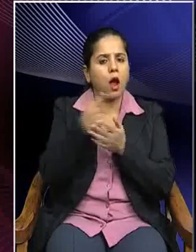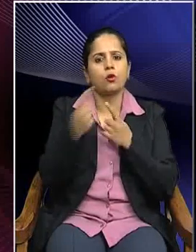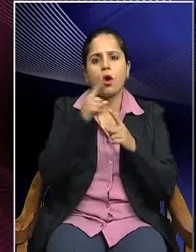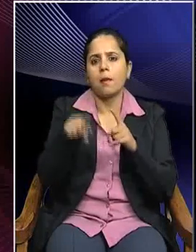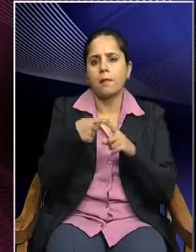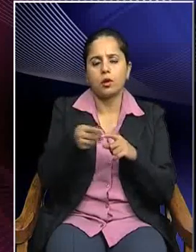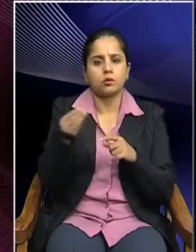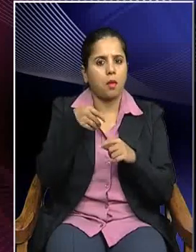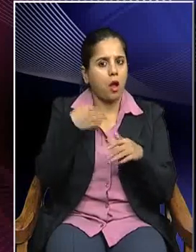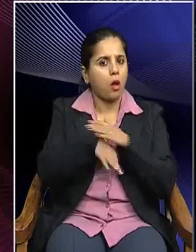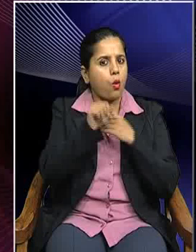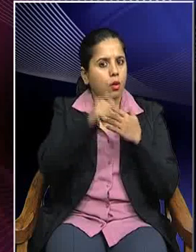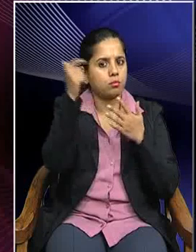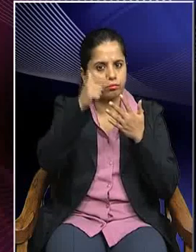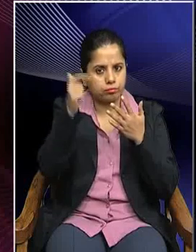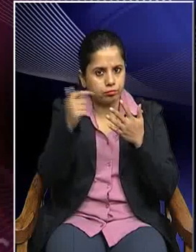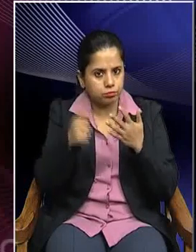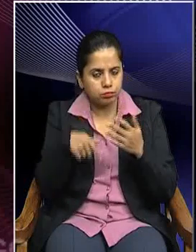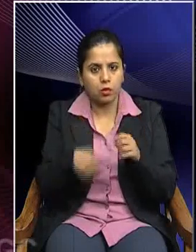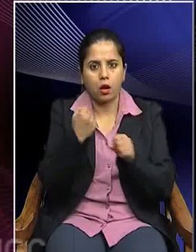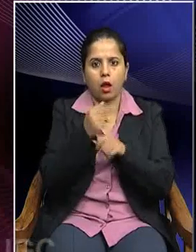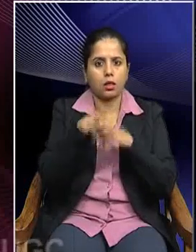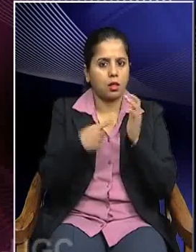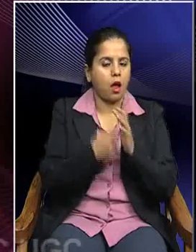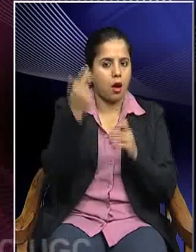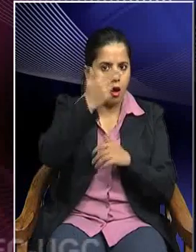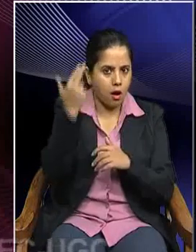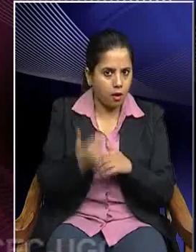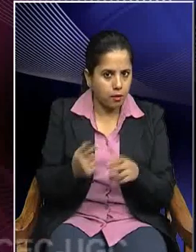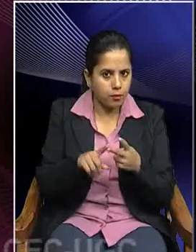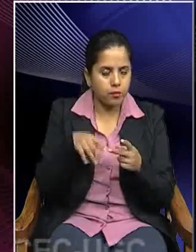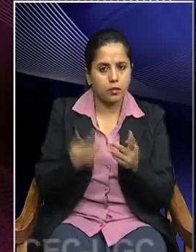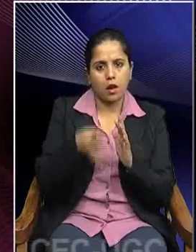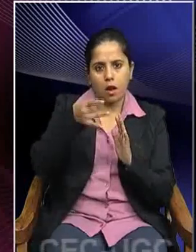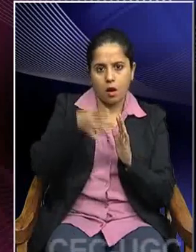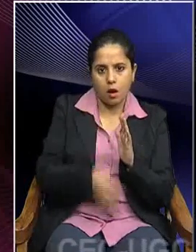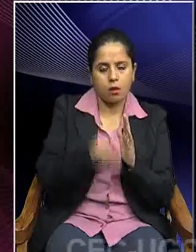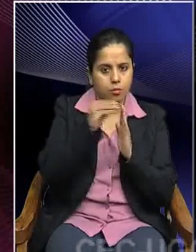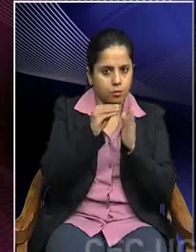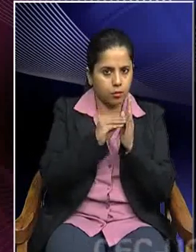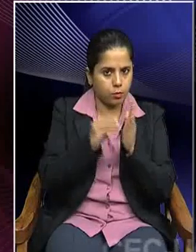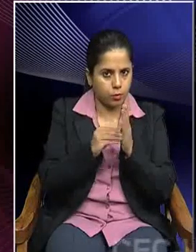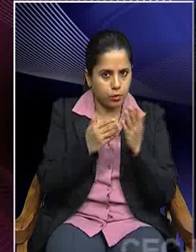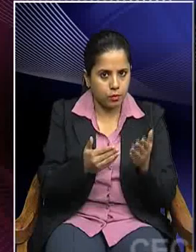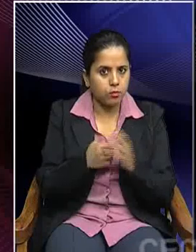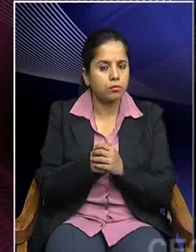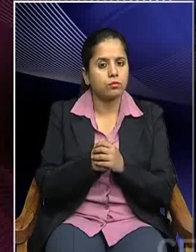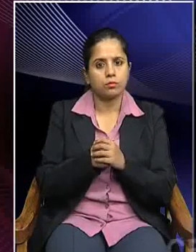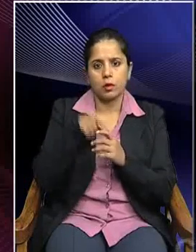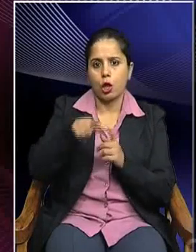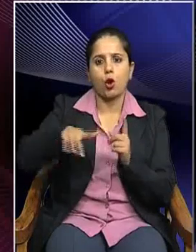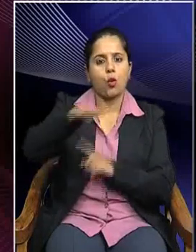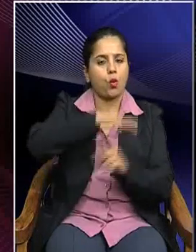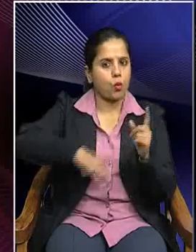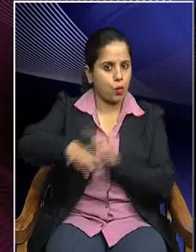some of the features of Gandhar art in terms of detailing it, in terms of the